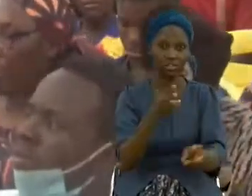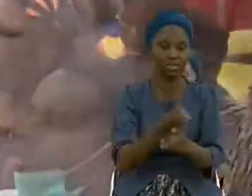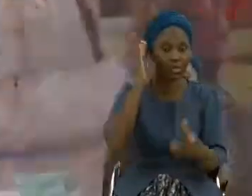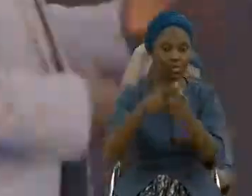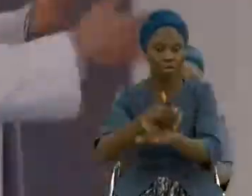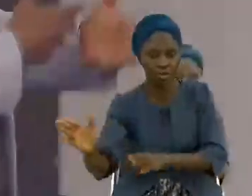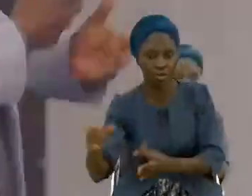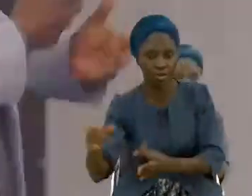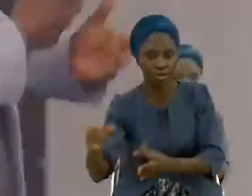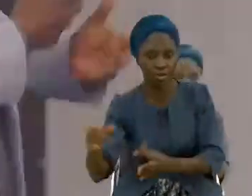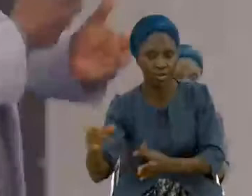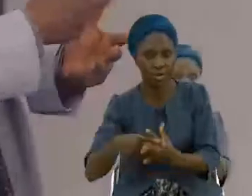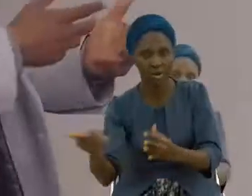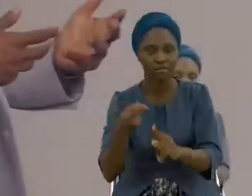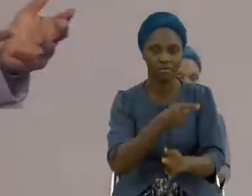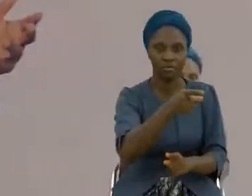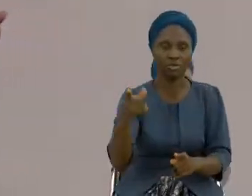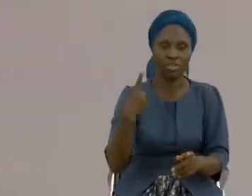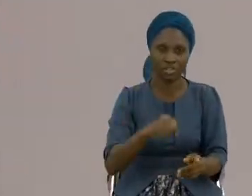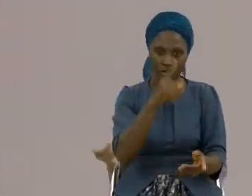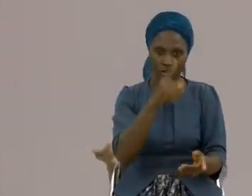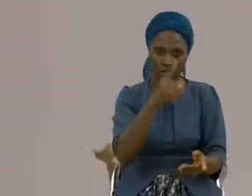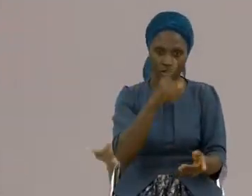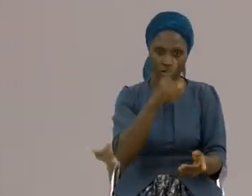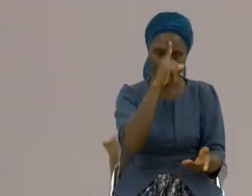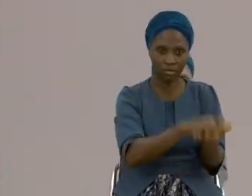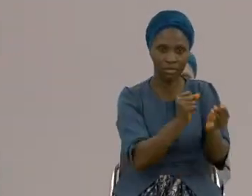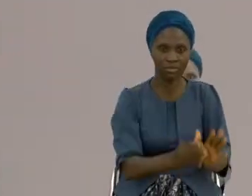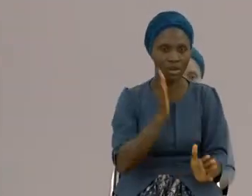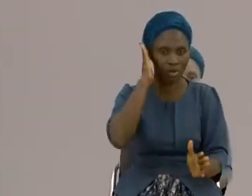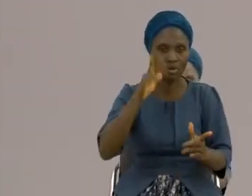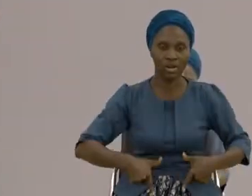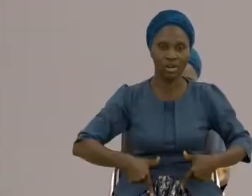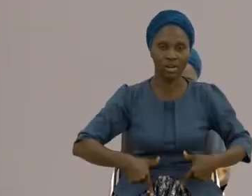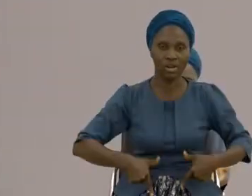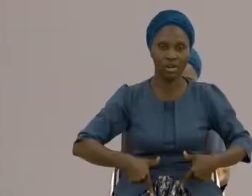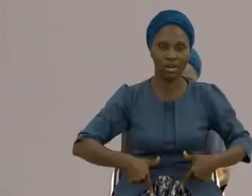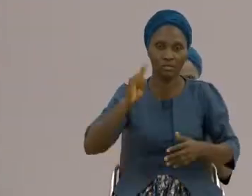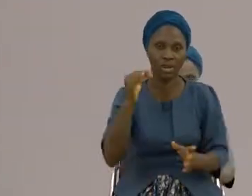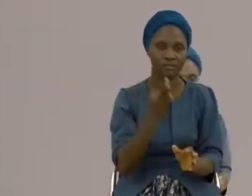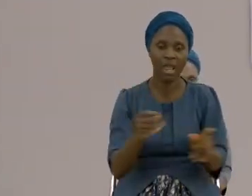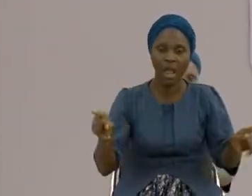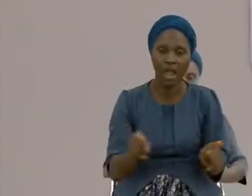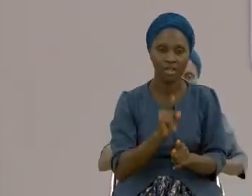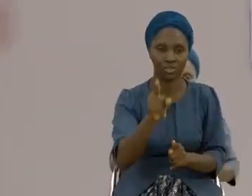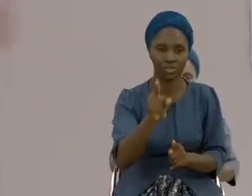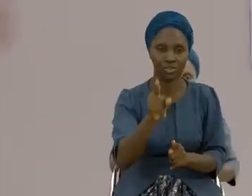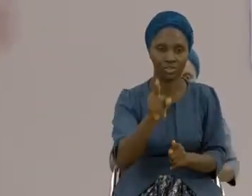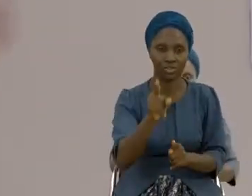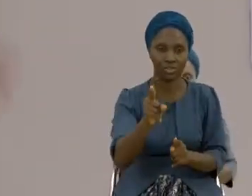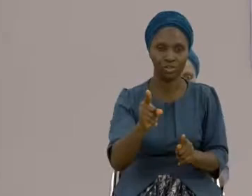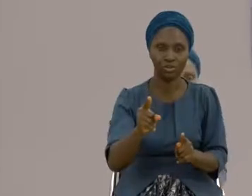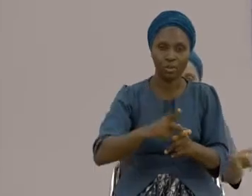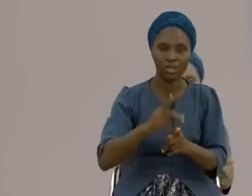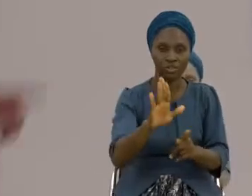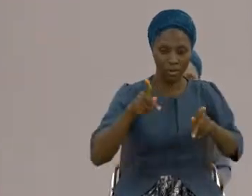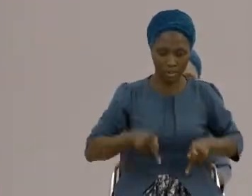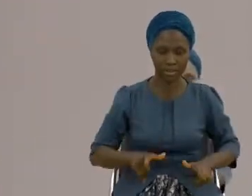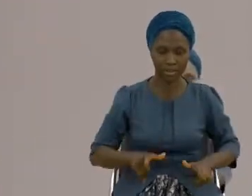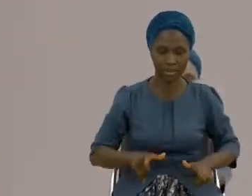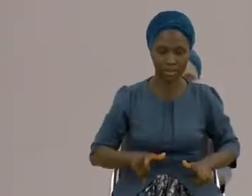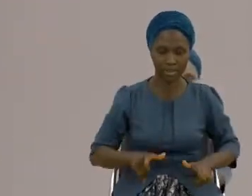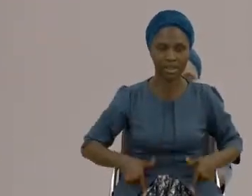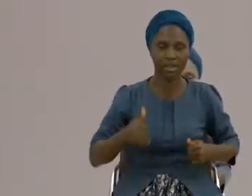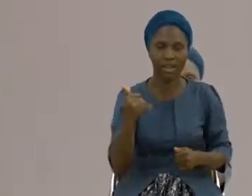by faith as we live your personal life a victorious life a vigilant life a life that is